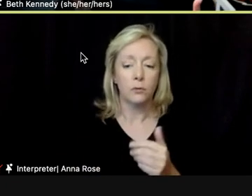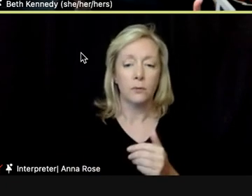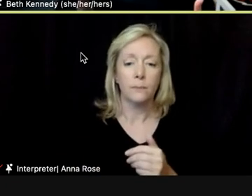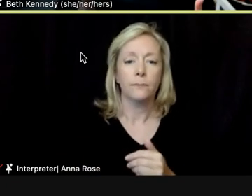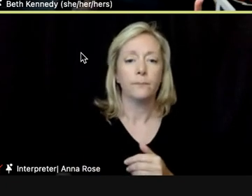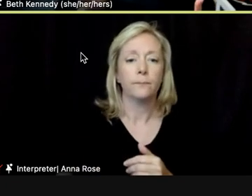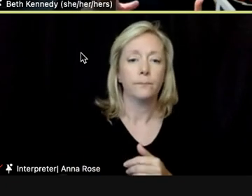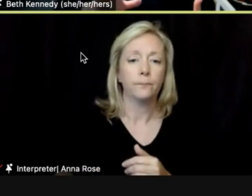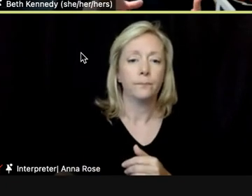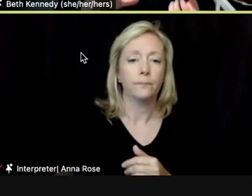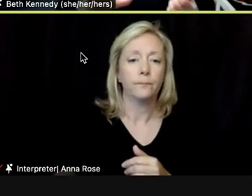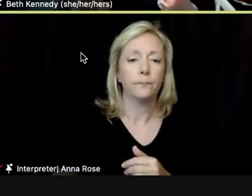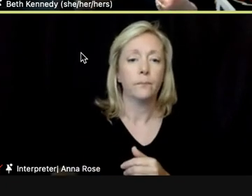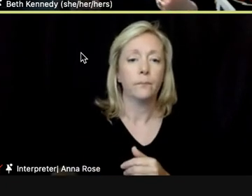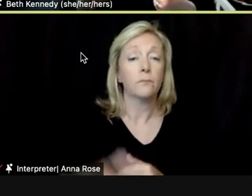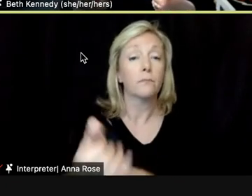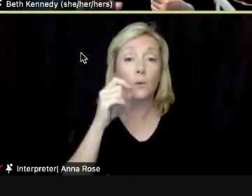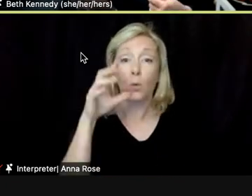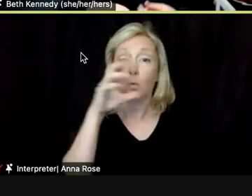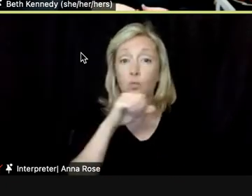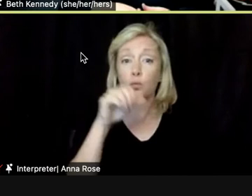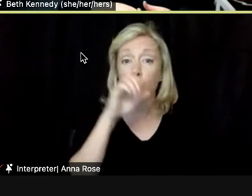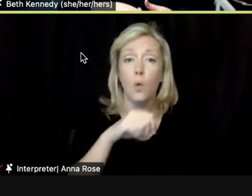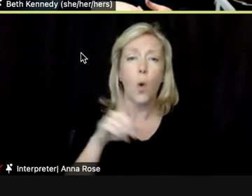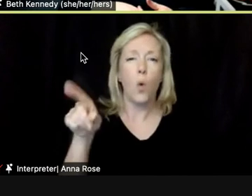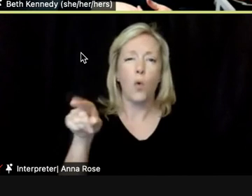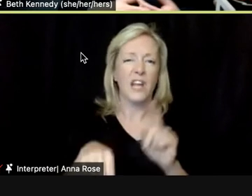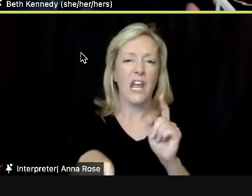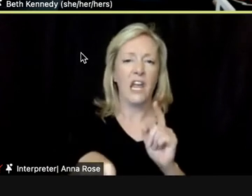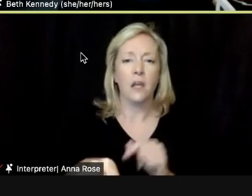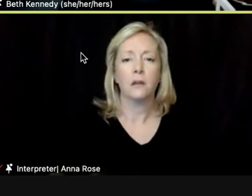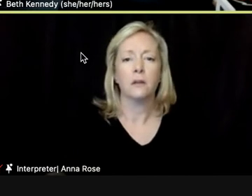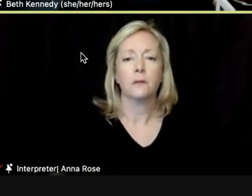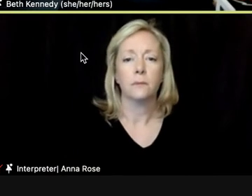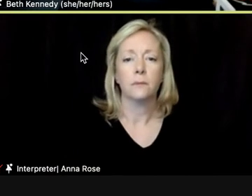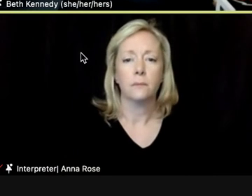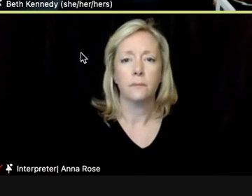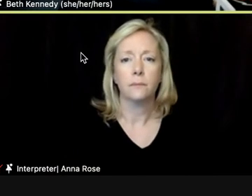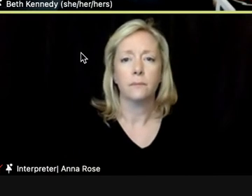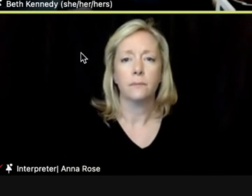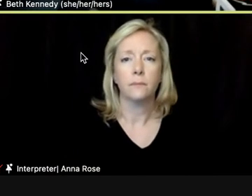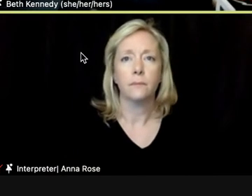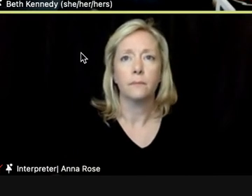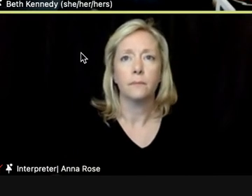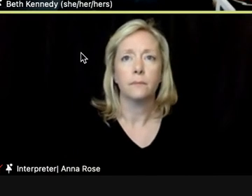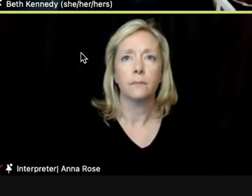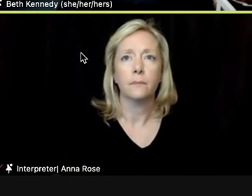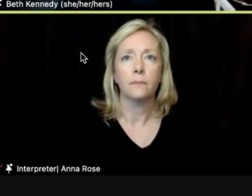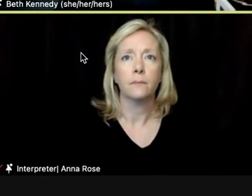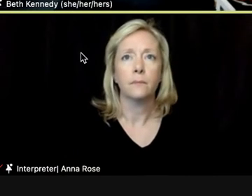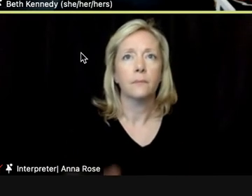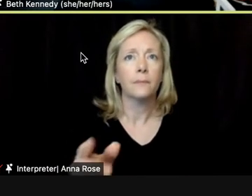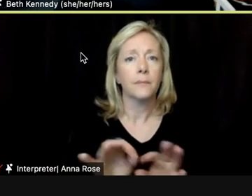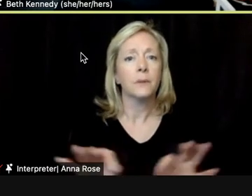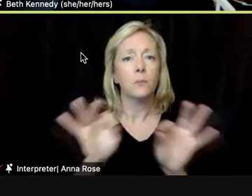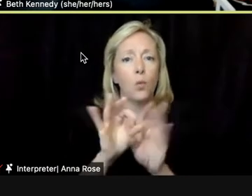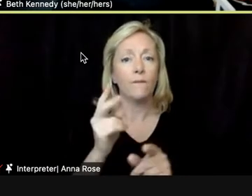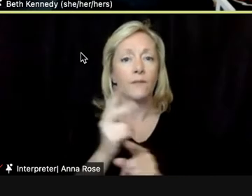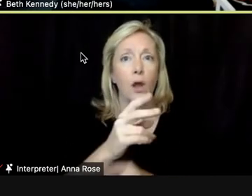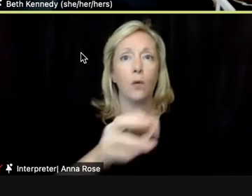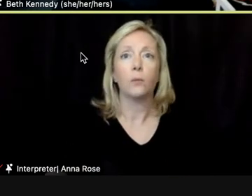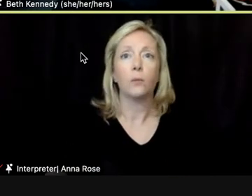But never making an assumption about, this isn't for them. Maybe it can be. Let's figure it out.